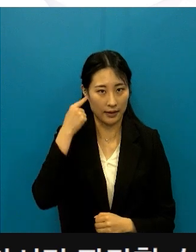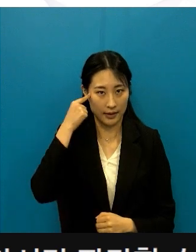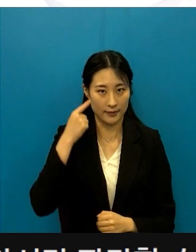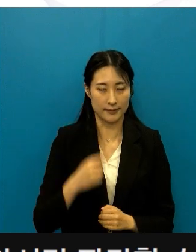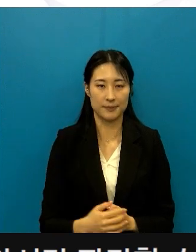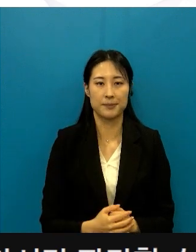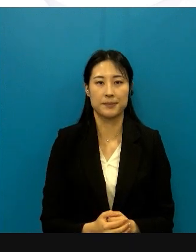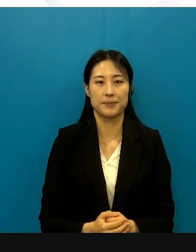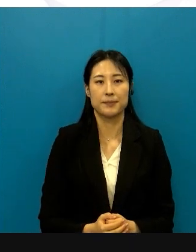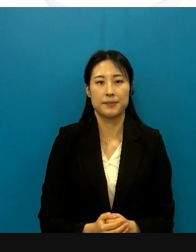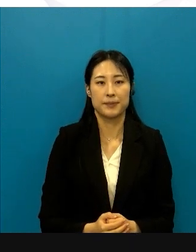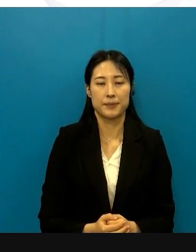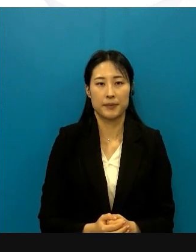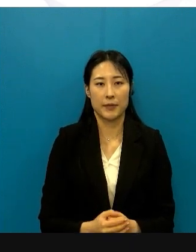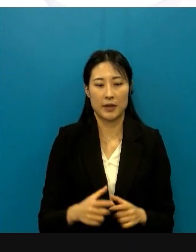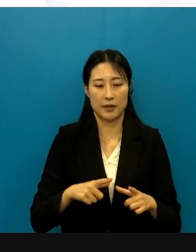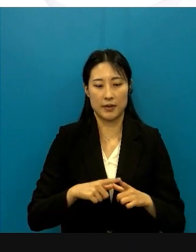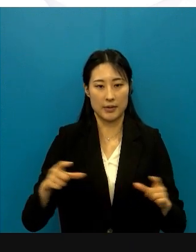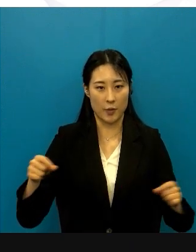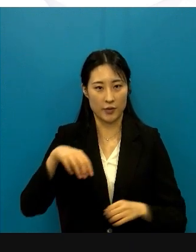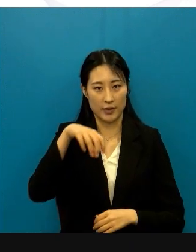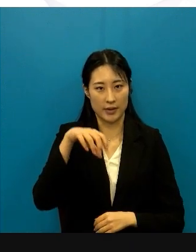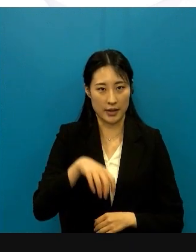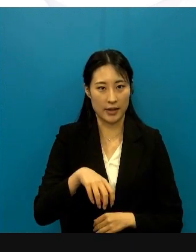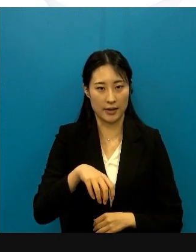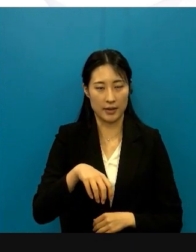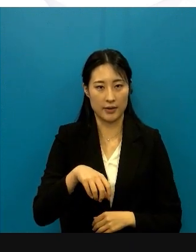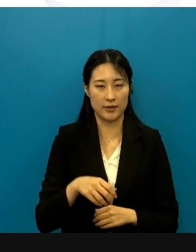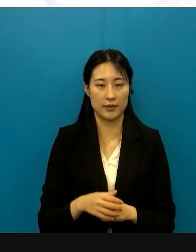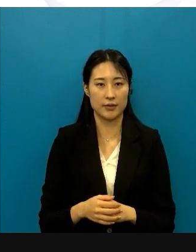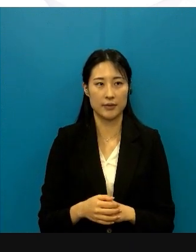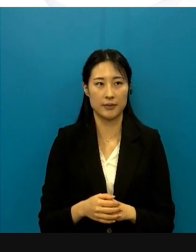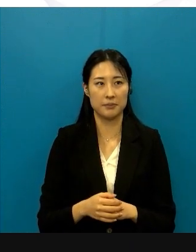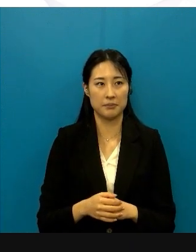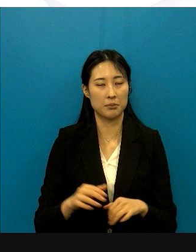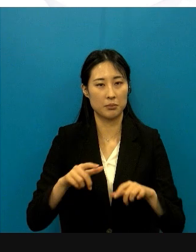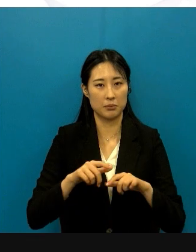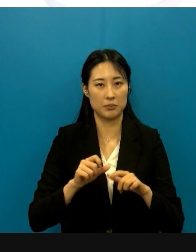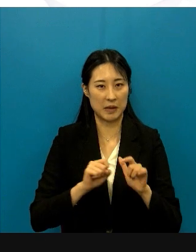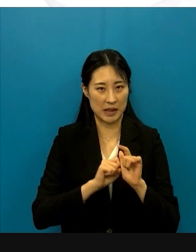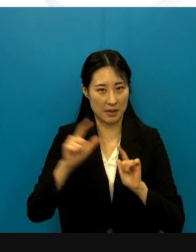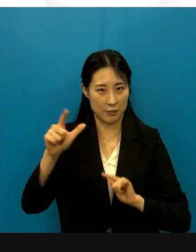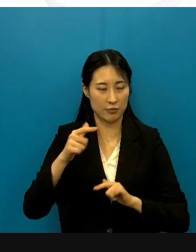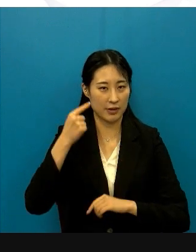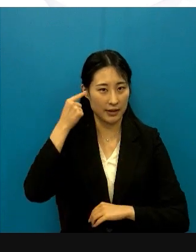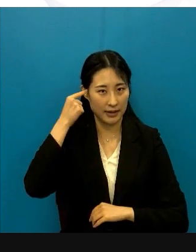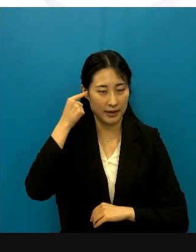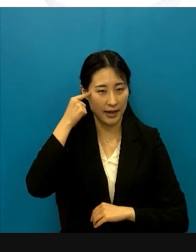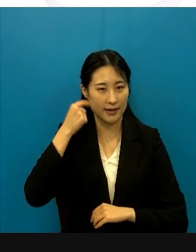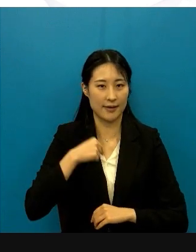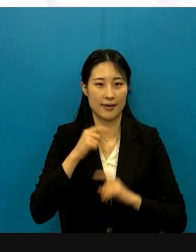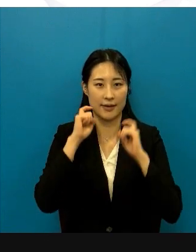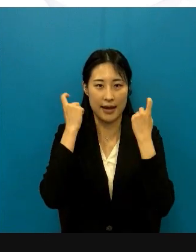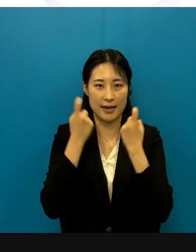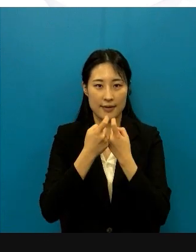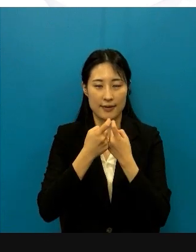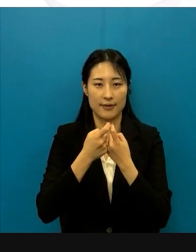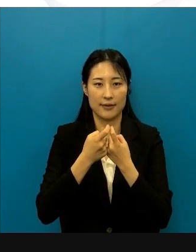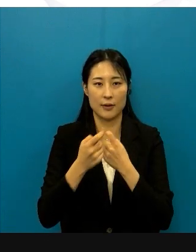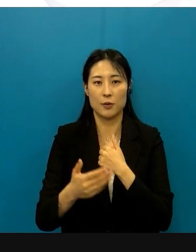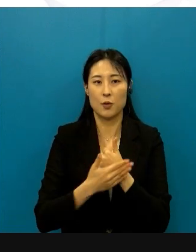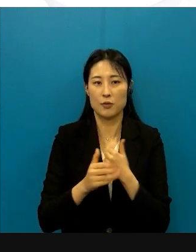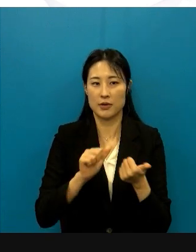objection to individuals' BADs. Second objection is